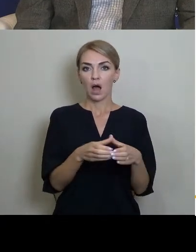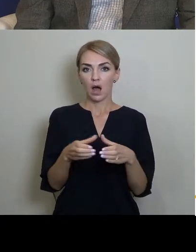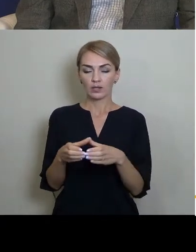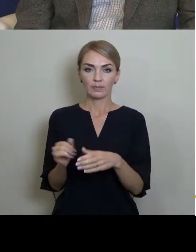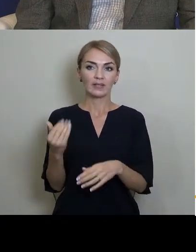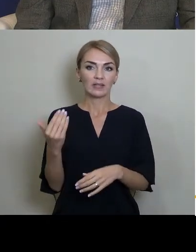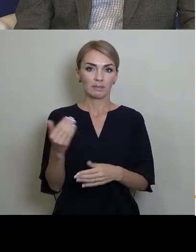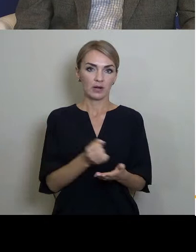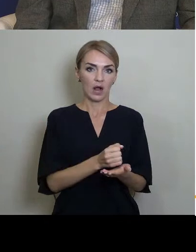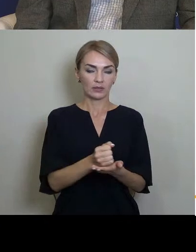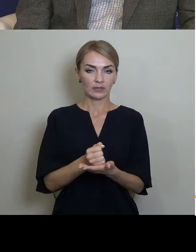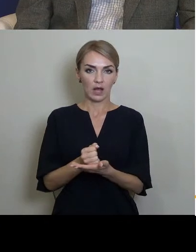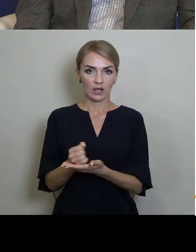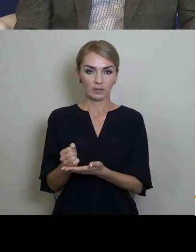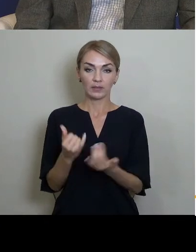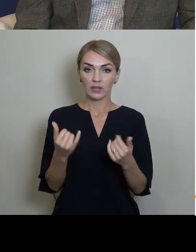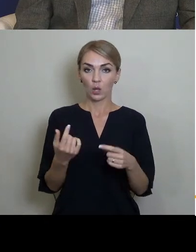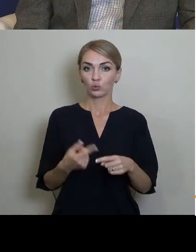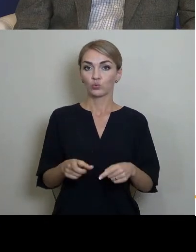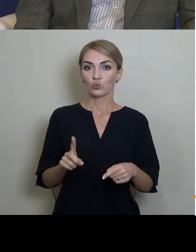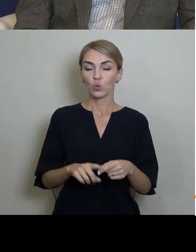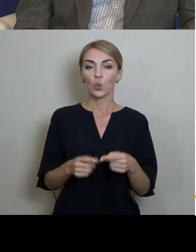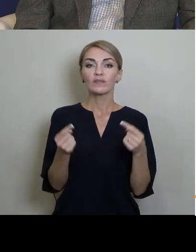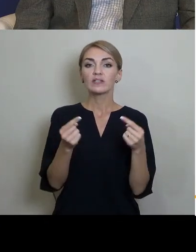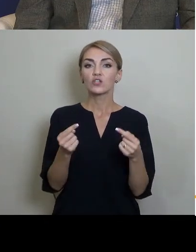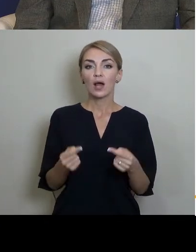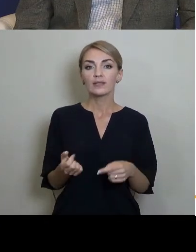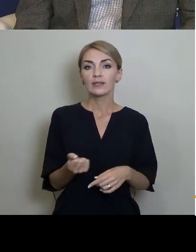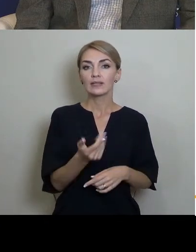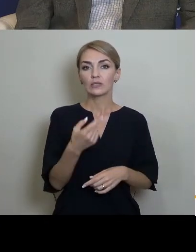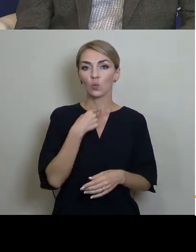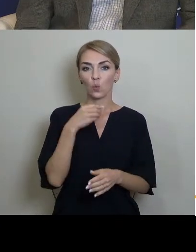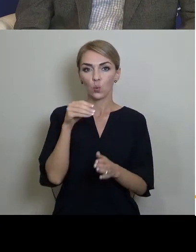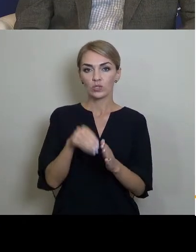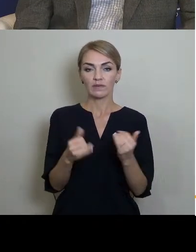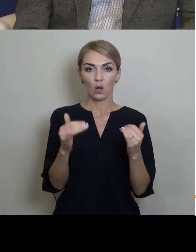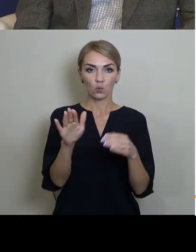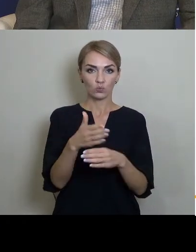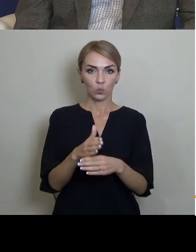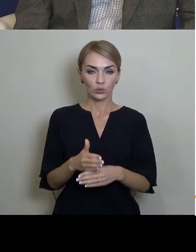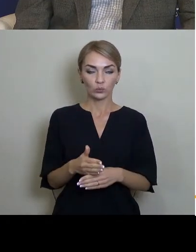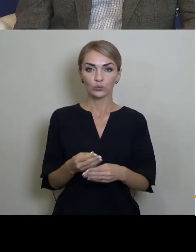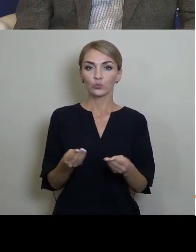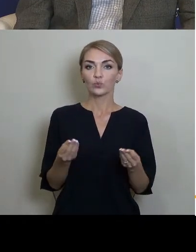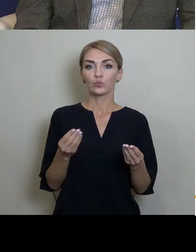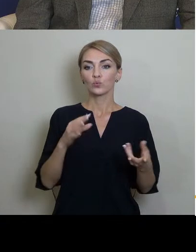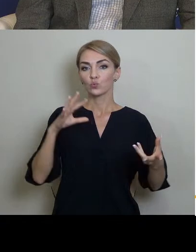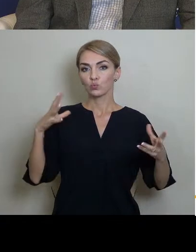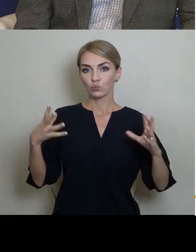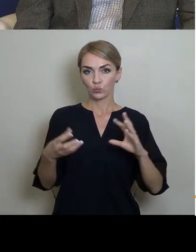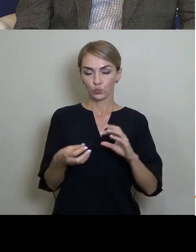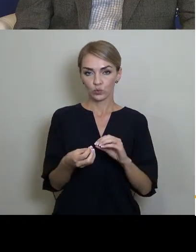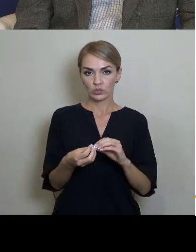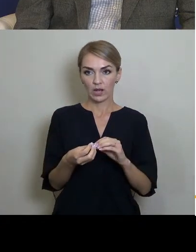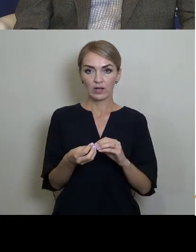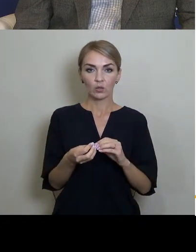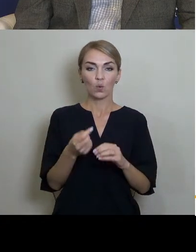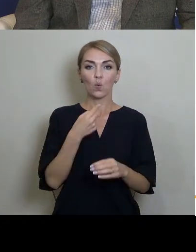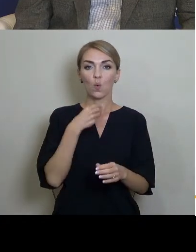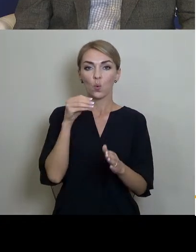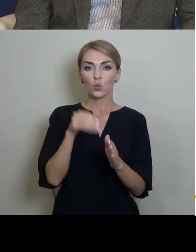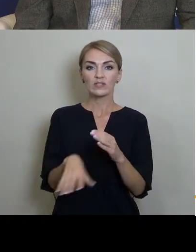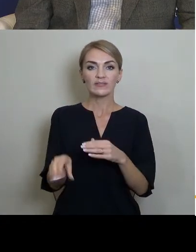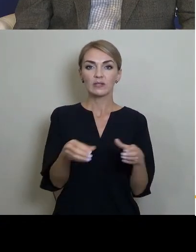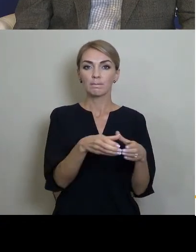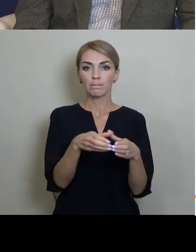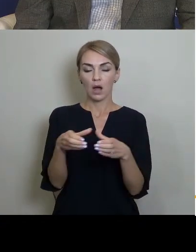voters that will be divided between parties and their candidates. To do this, we define the number of votes for distribution. We sum